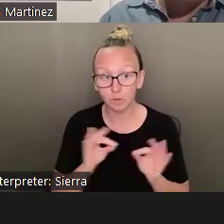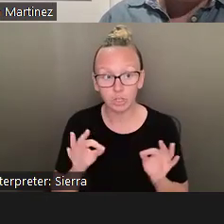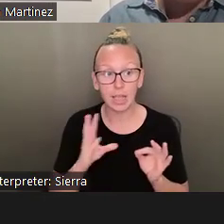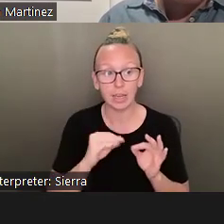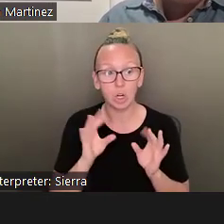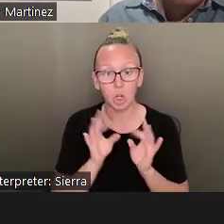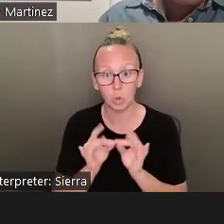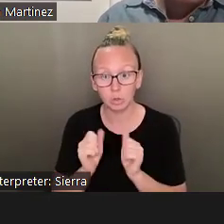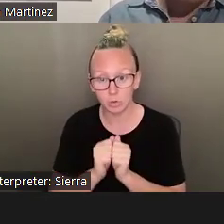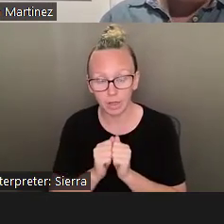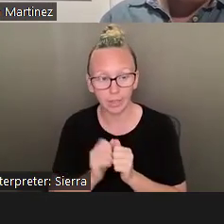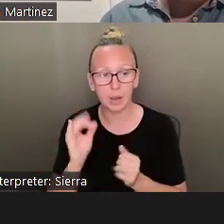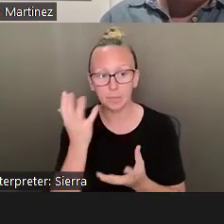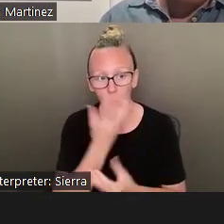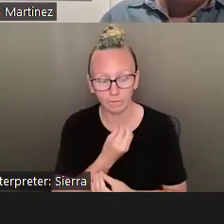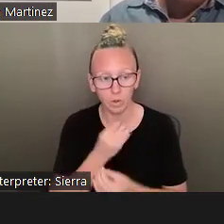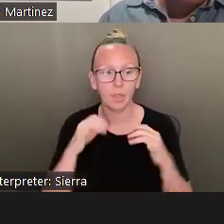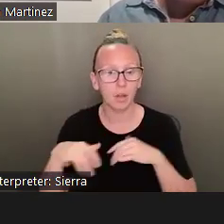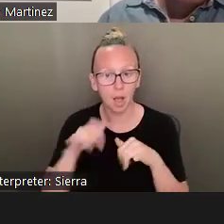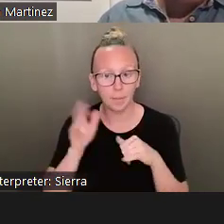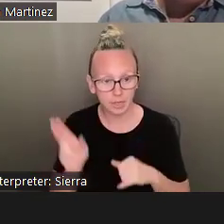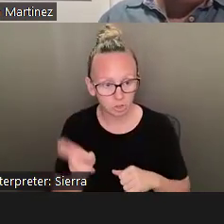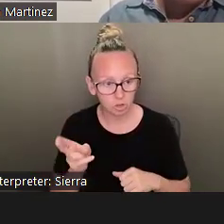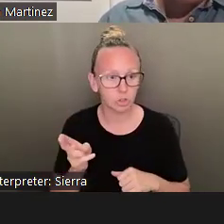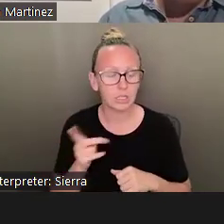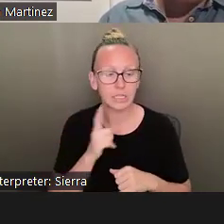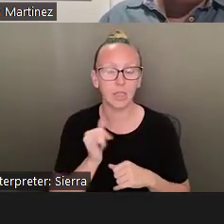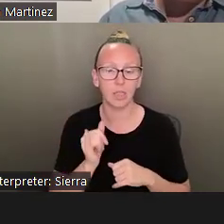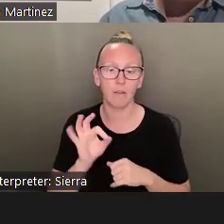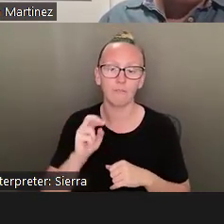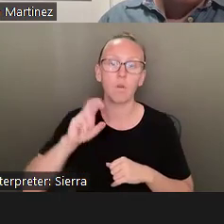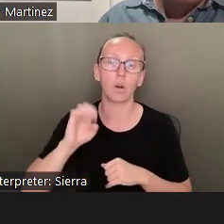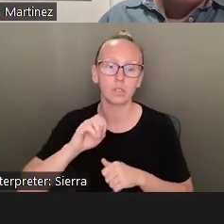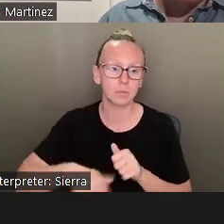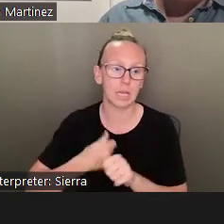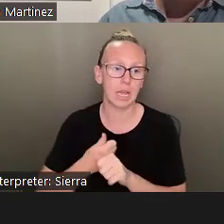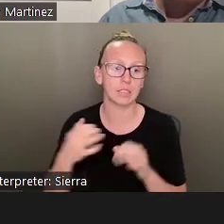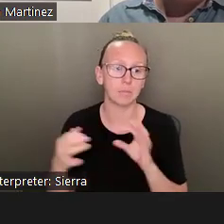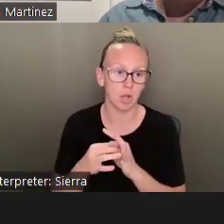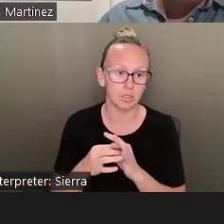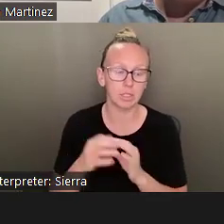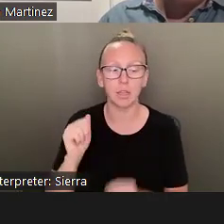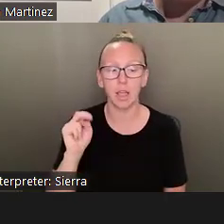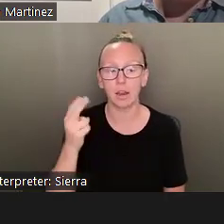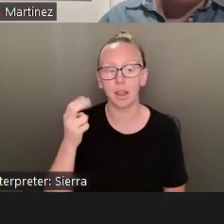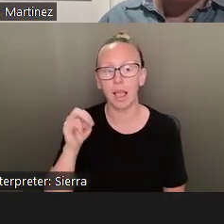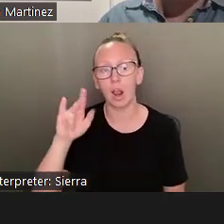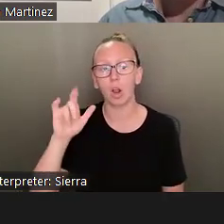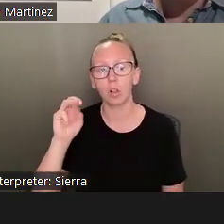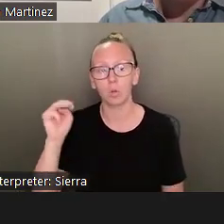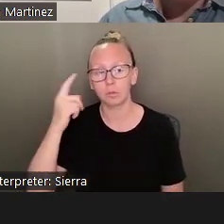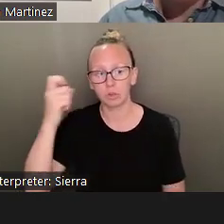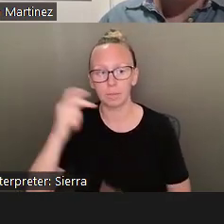and beautiful, the common history is the force behind bonding, an heirloom dream built into the